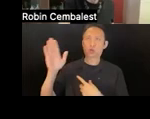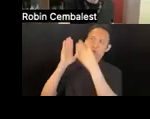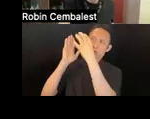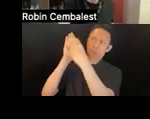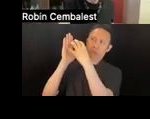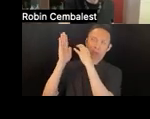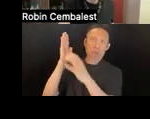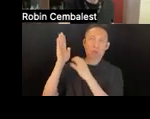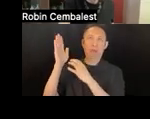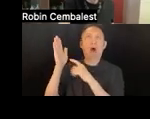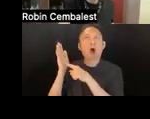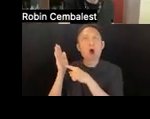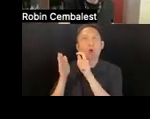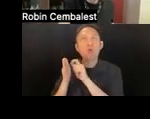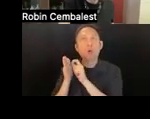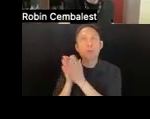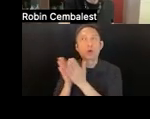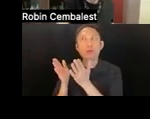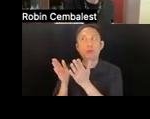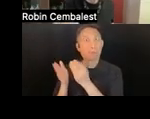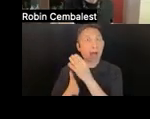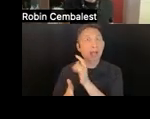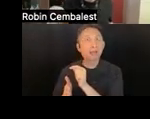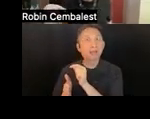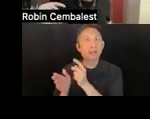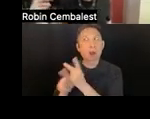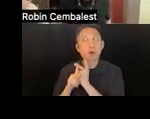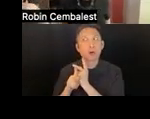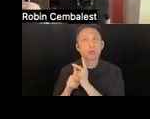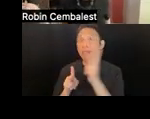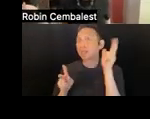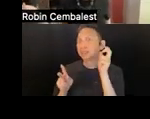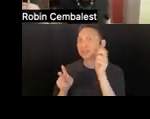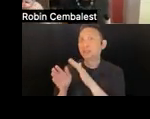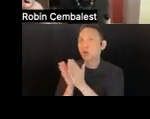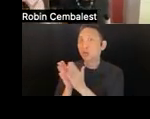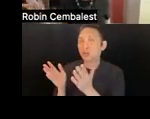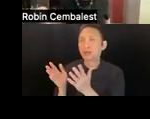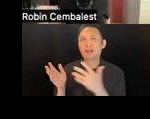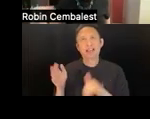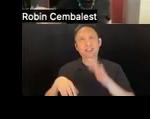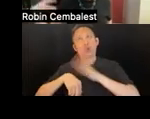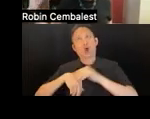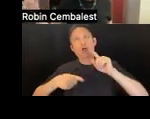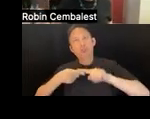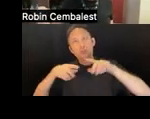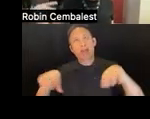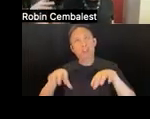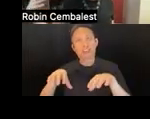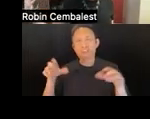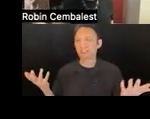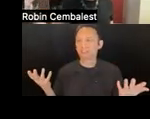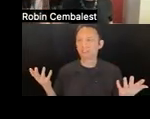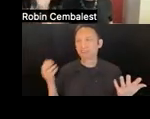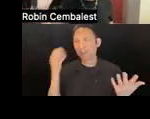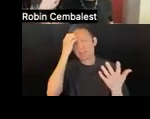Wrote a book, buy it, borrow it, listen to it, and so on, right? Those are all calls to action, but there's a turn of